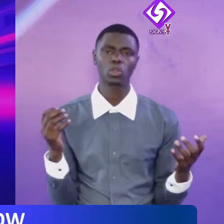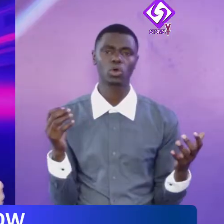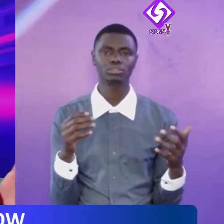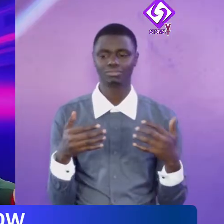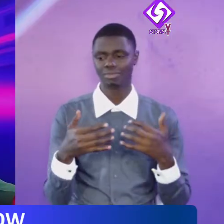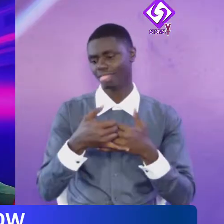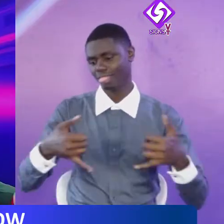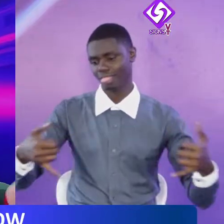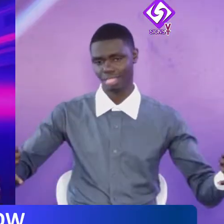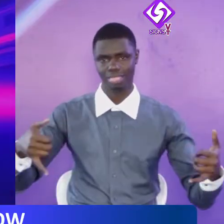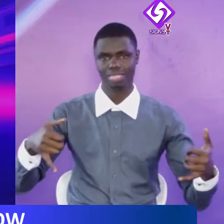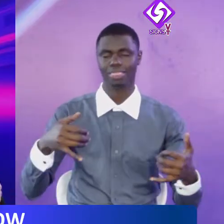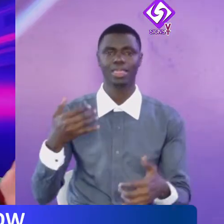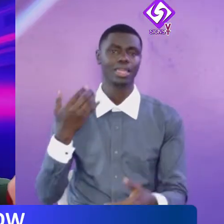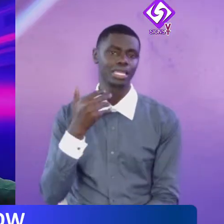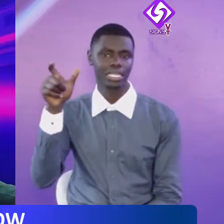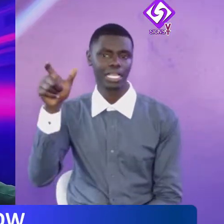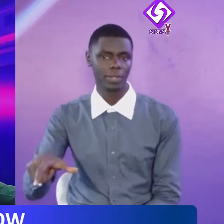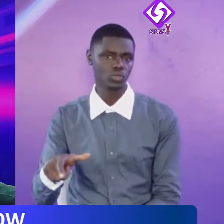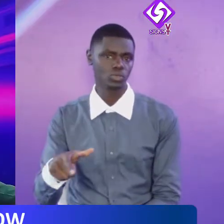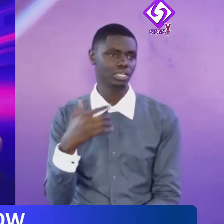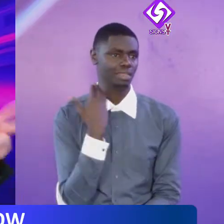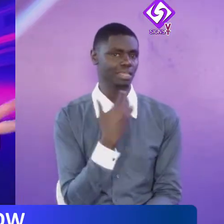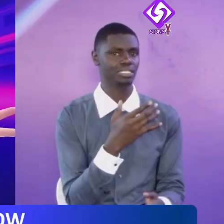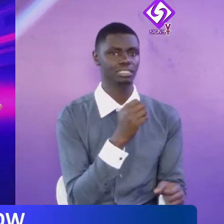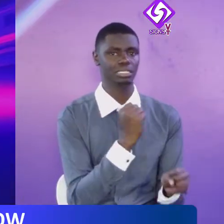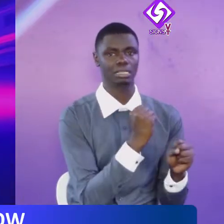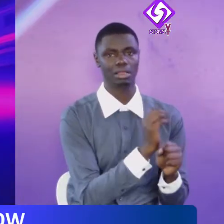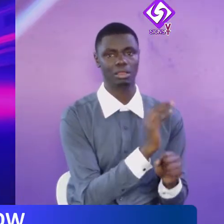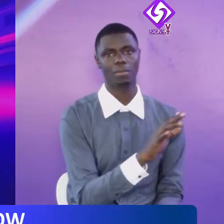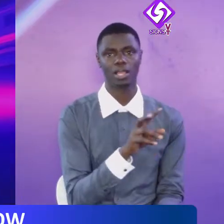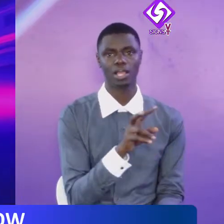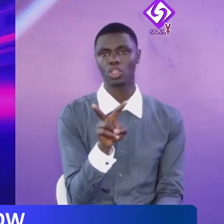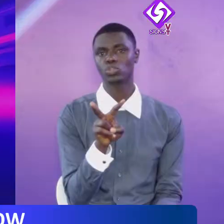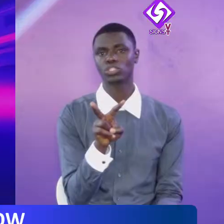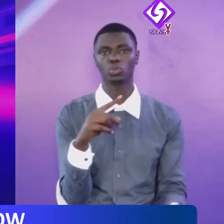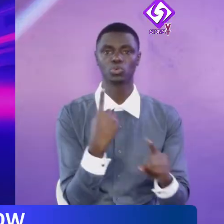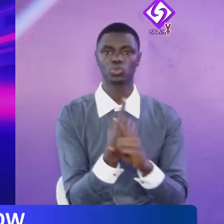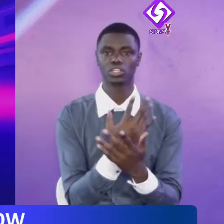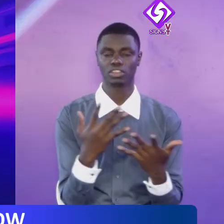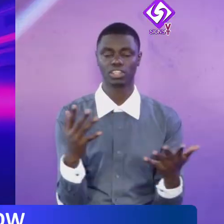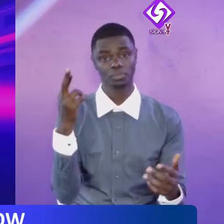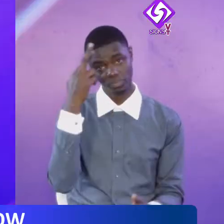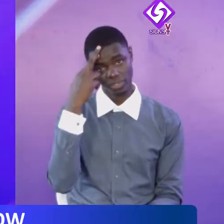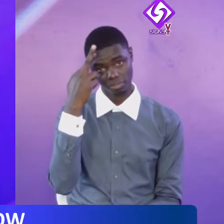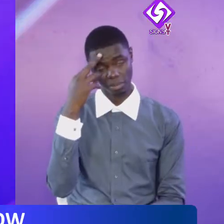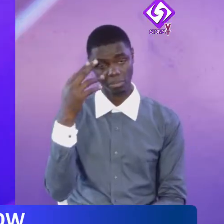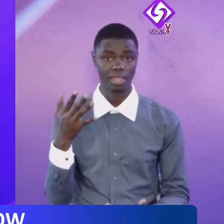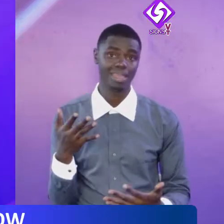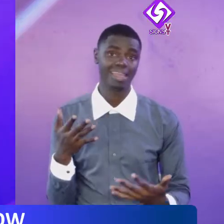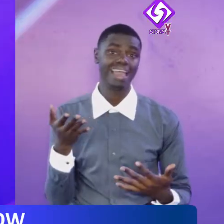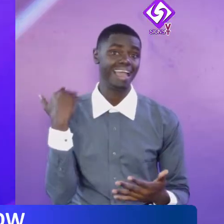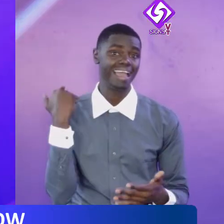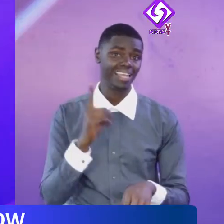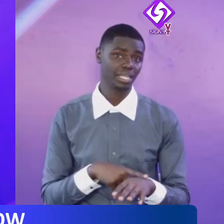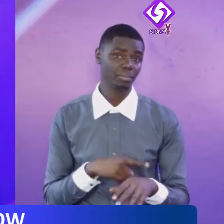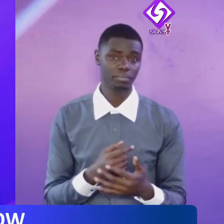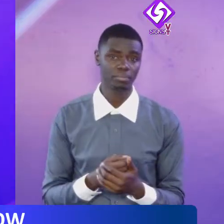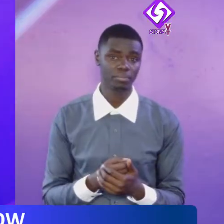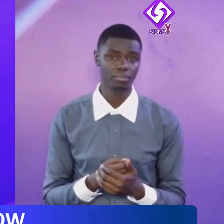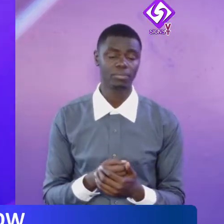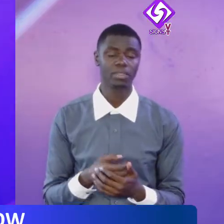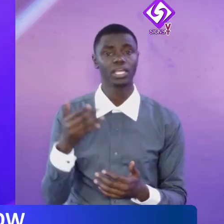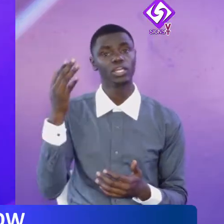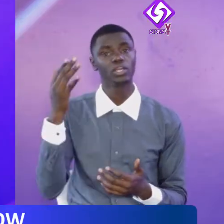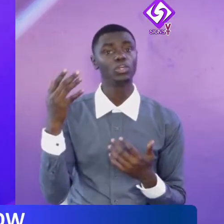not liking somebody and not liking what they are doing, because those are two different things. Yeah. Remember, even last time, people were, there was a